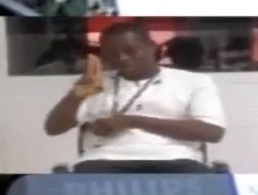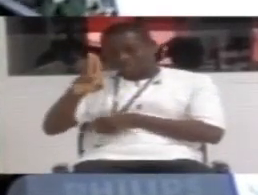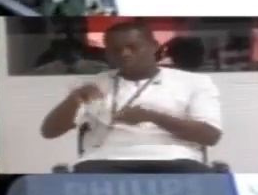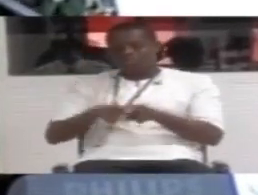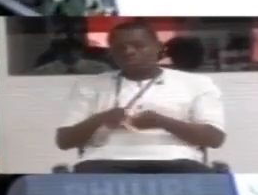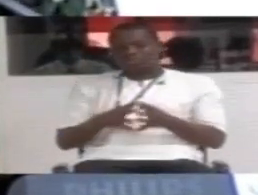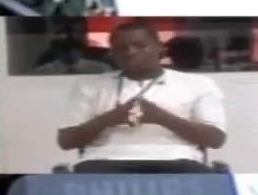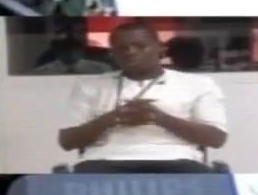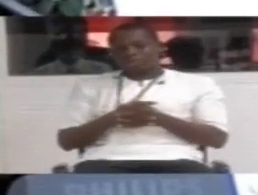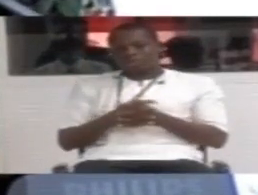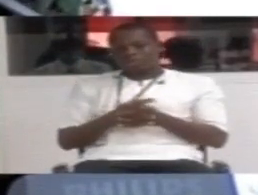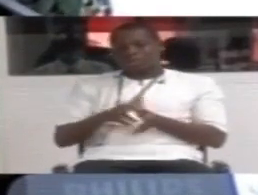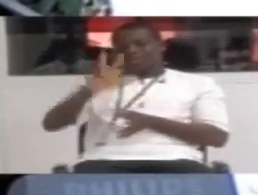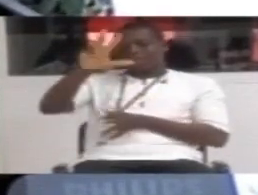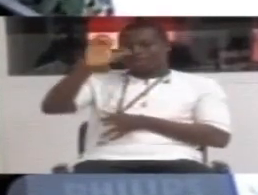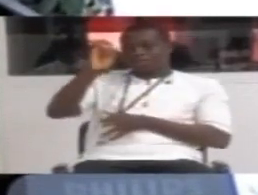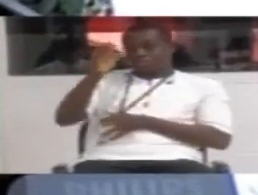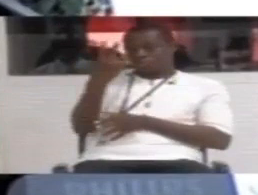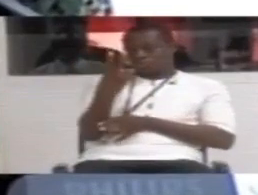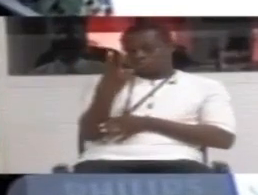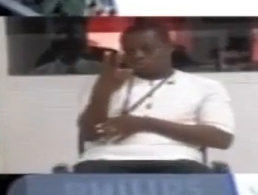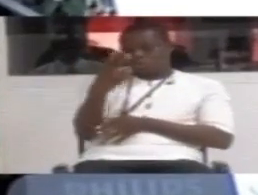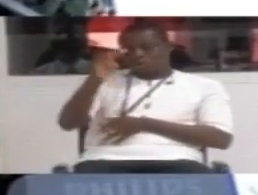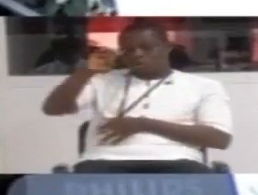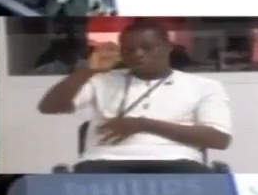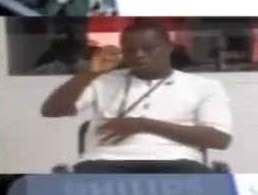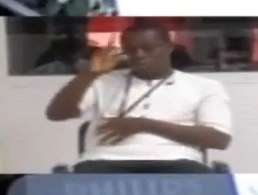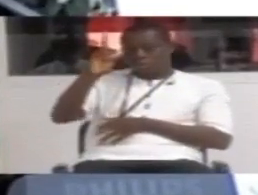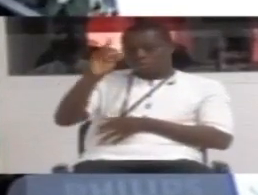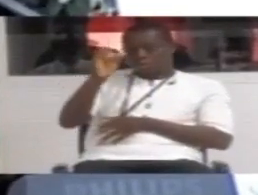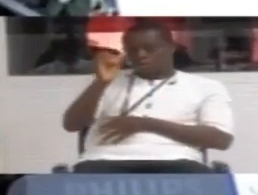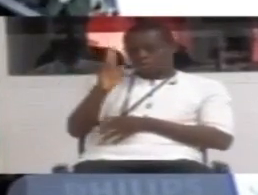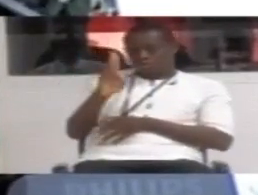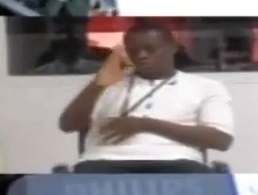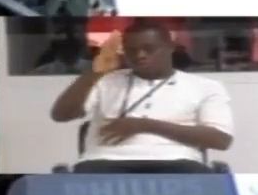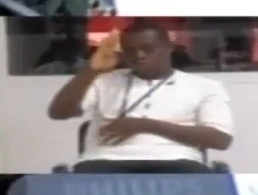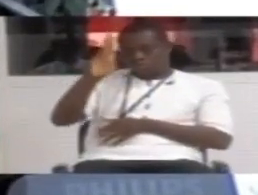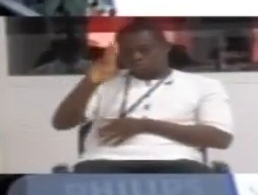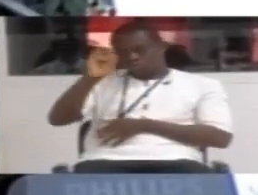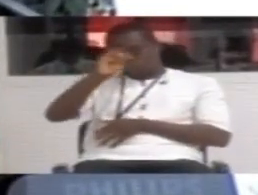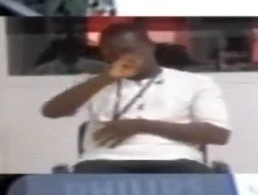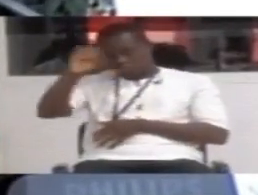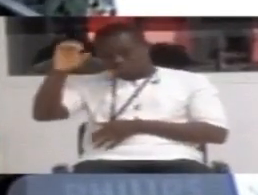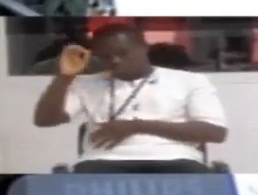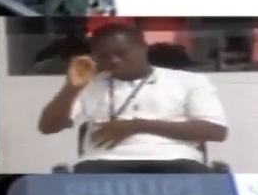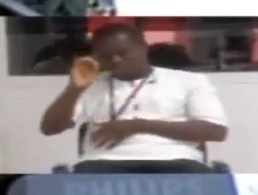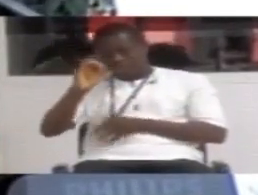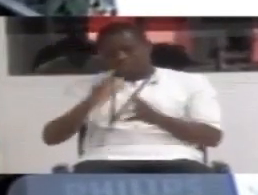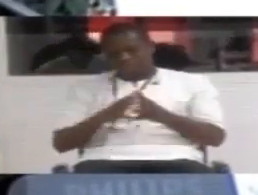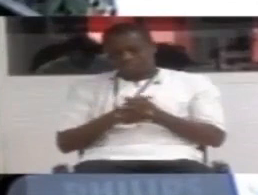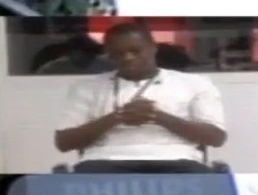WO2 Busso. Modu Busso. WO2 Modu Busso.